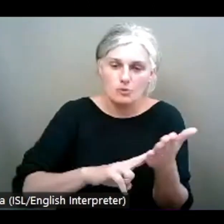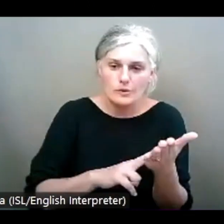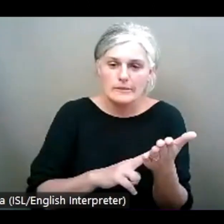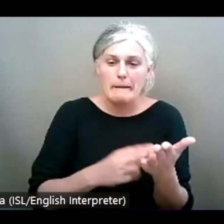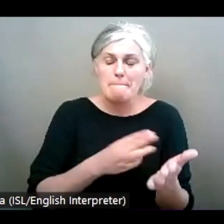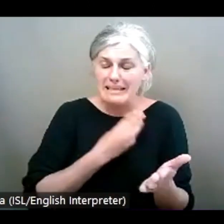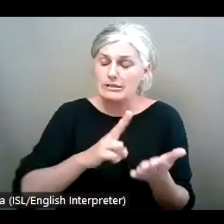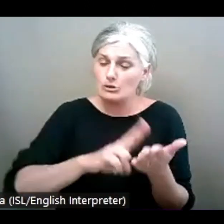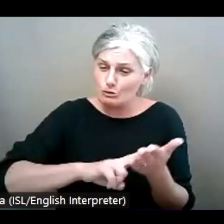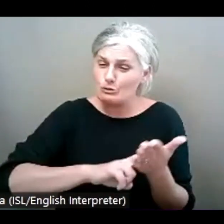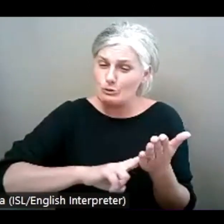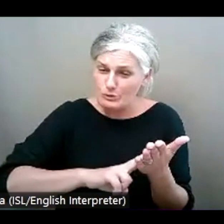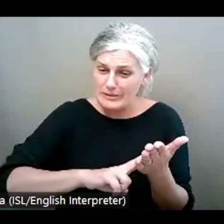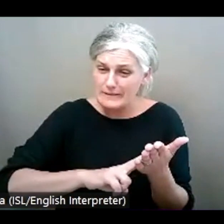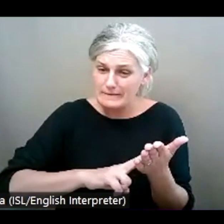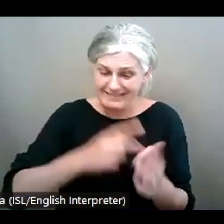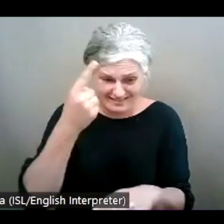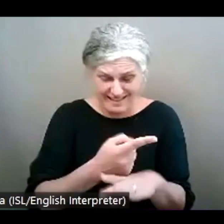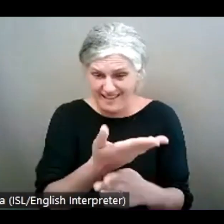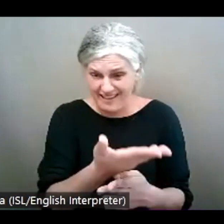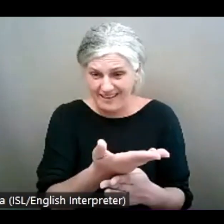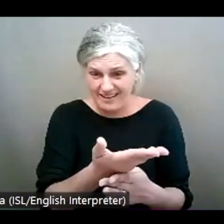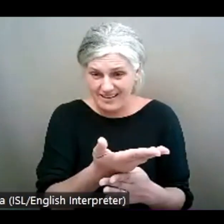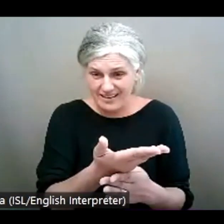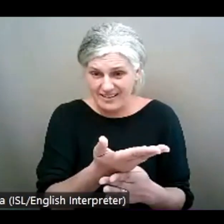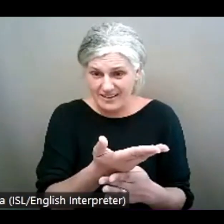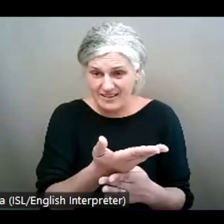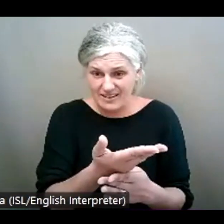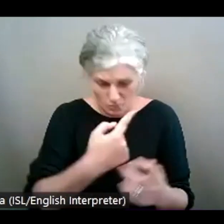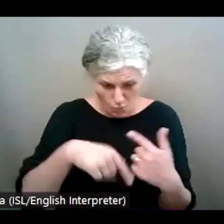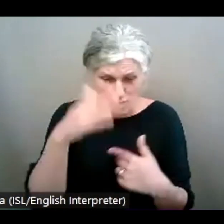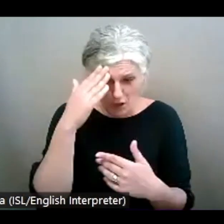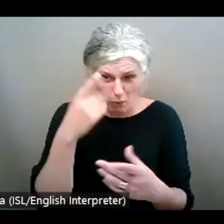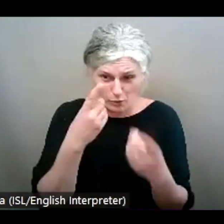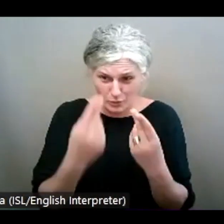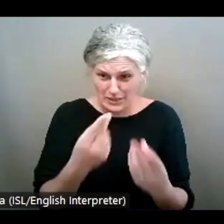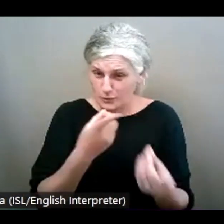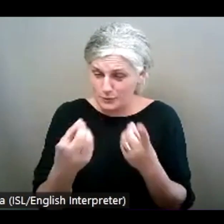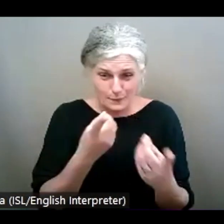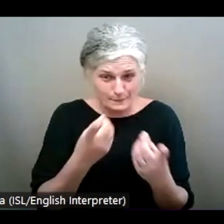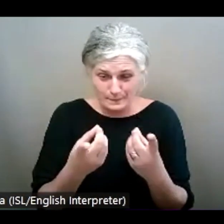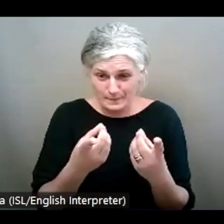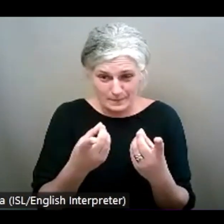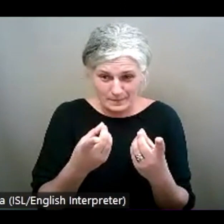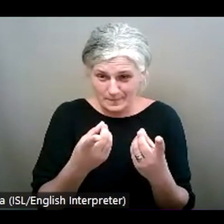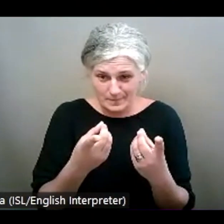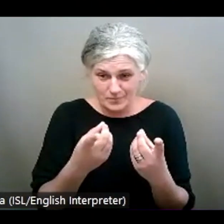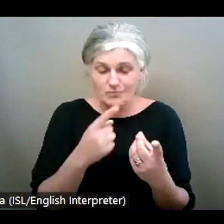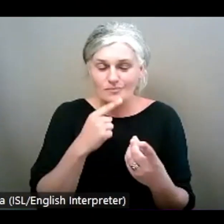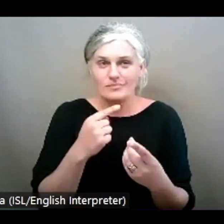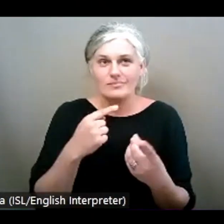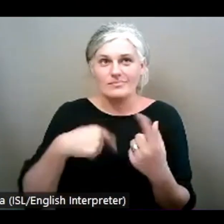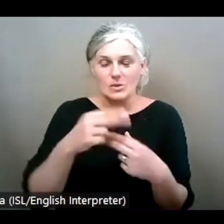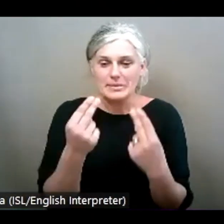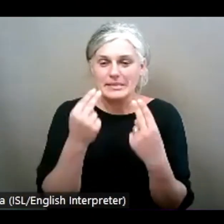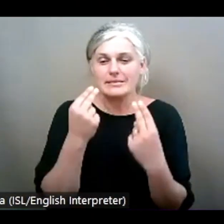it. It's there. Like we know what we need to do, you know, but like we need to